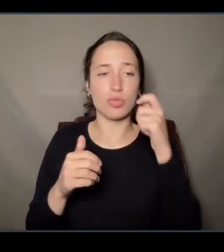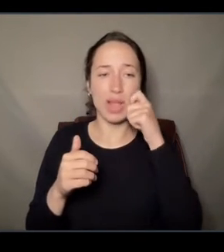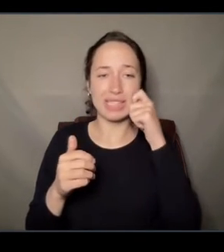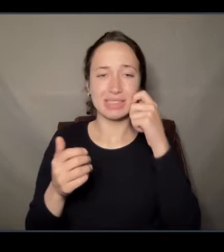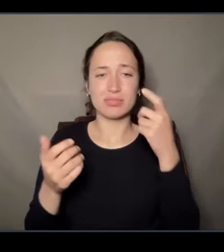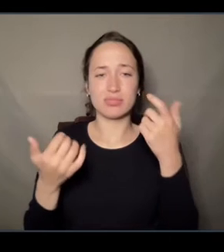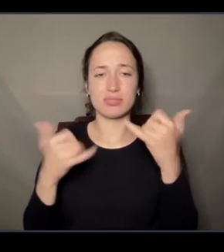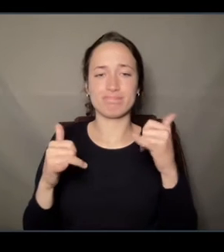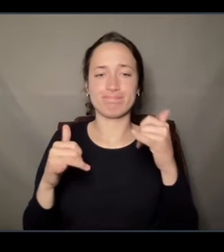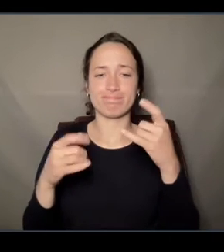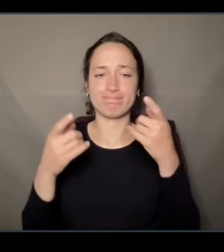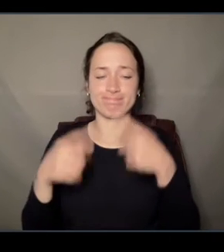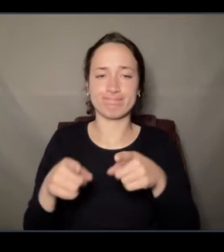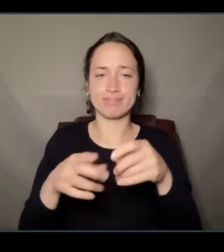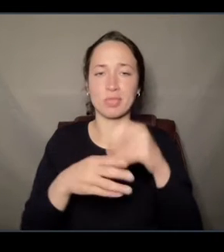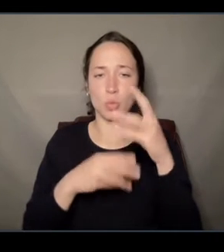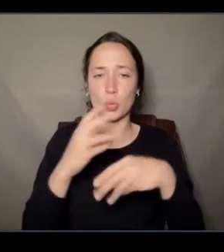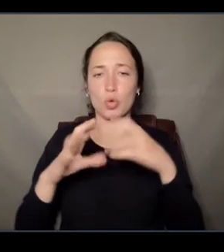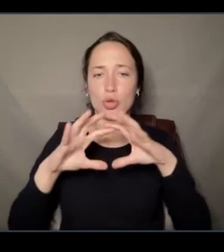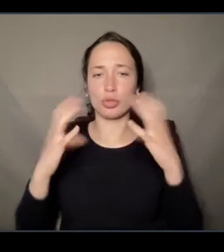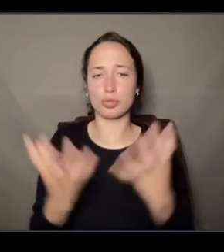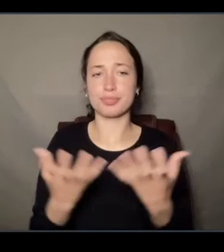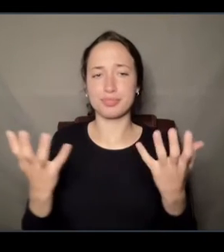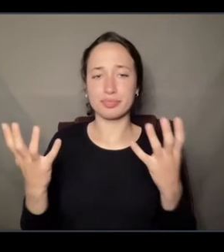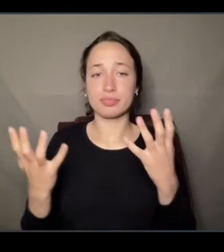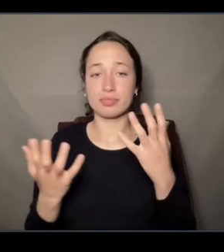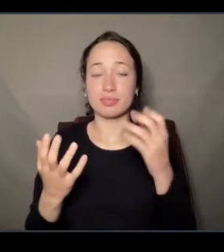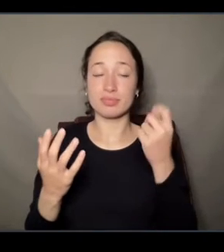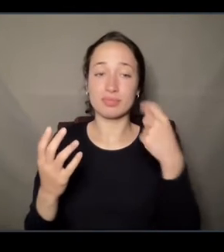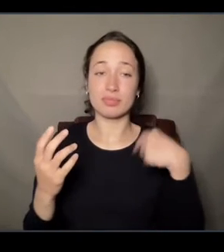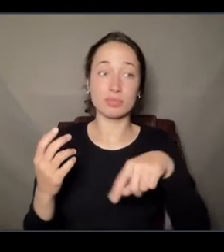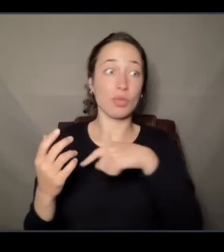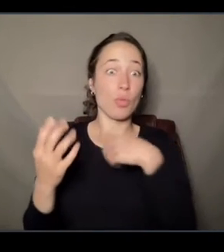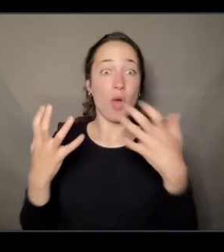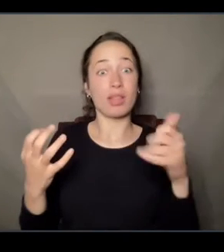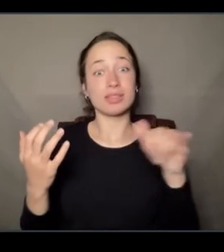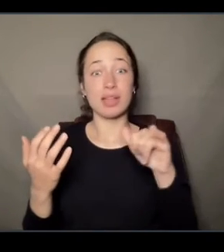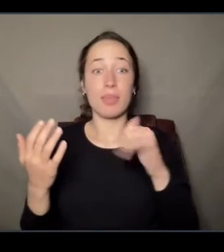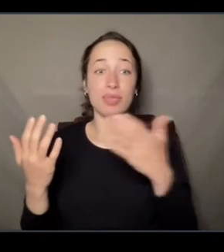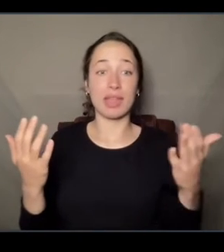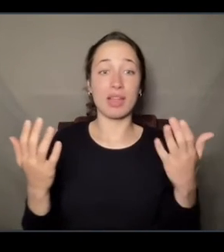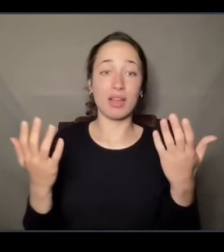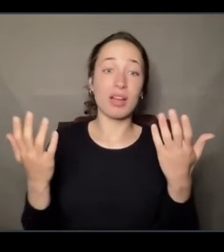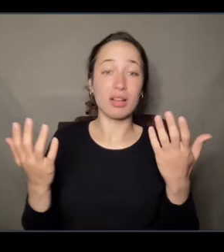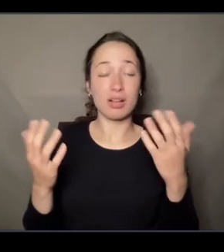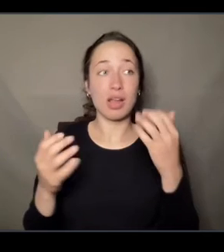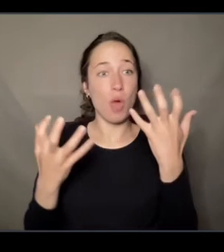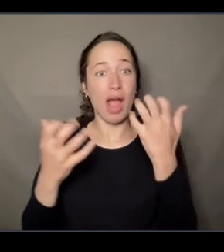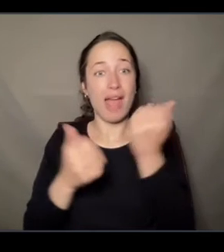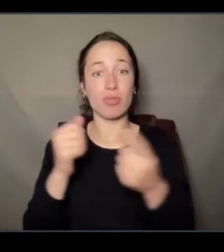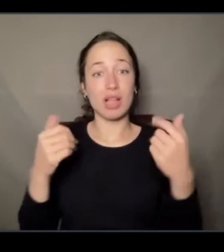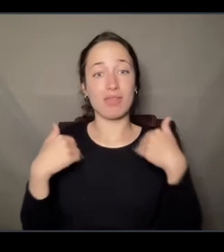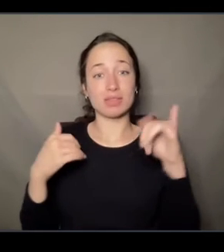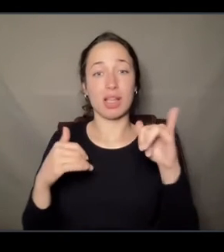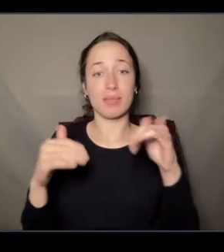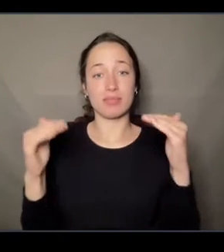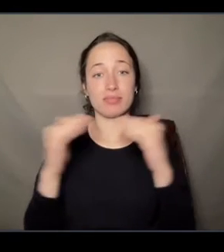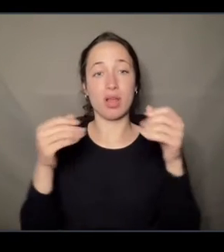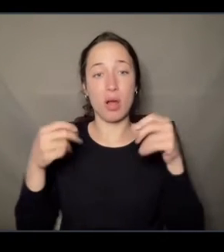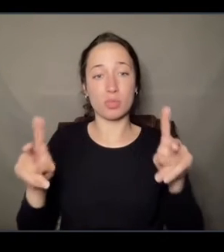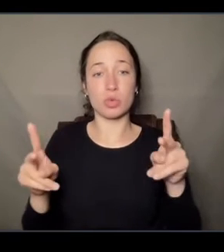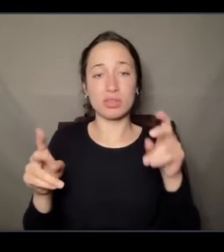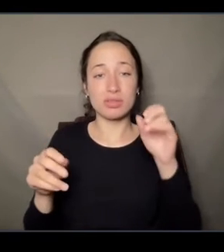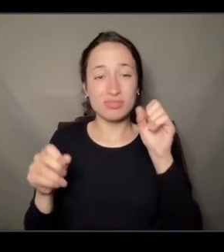out in the world. But if we all want the same thing, which is an equal and just world and everyone to have an